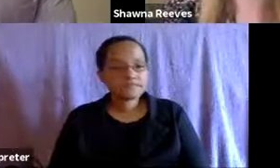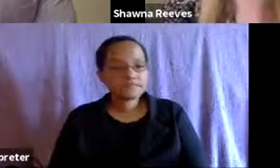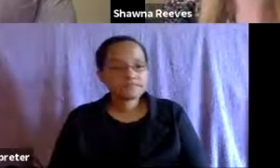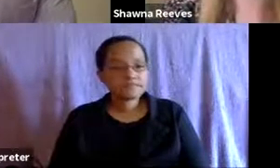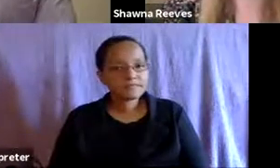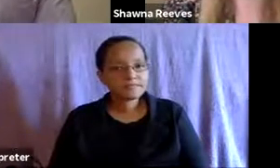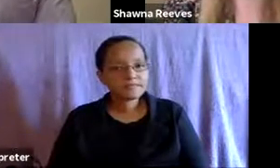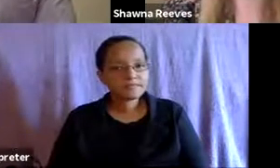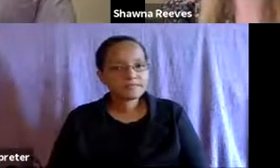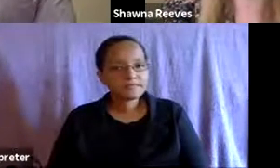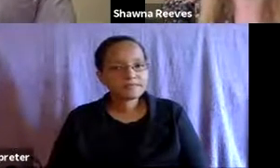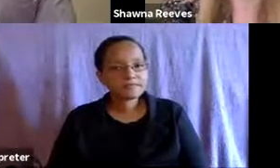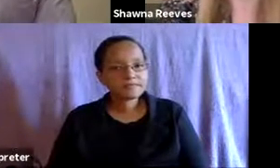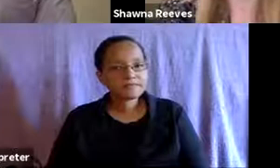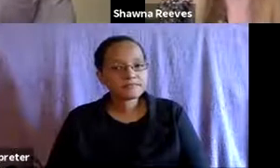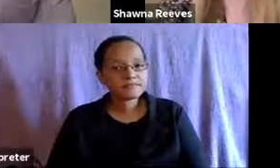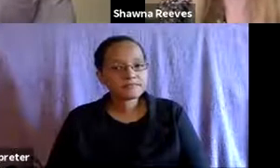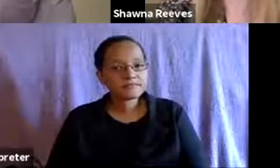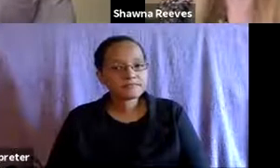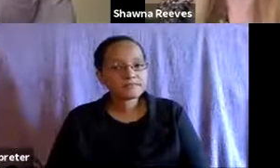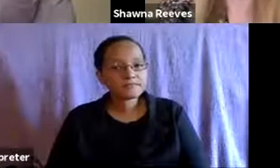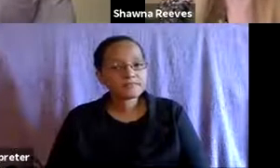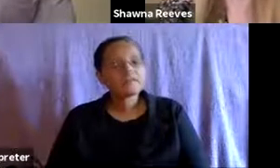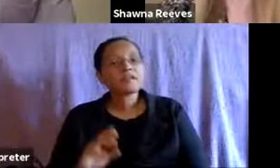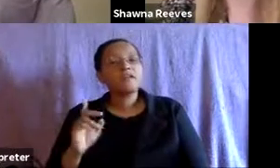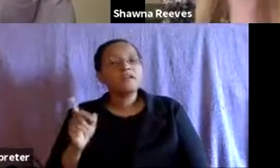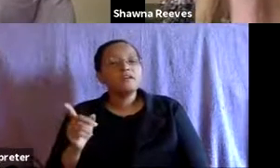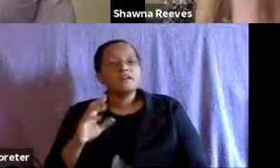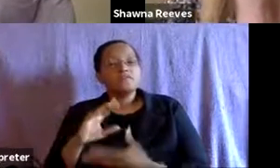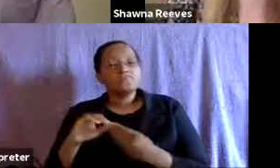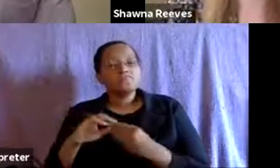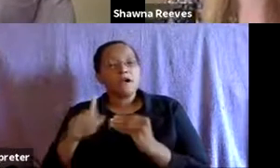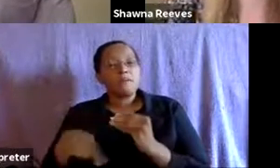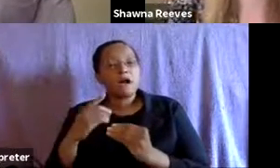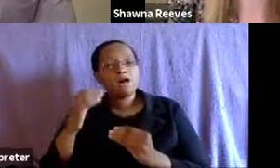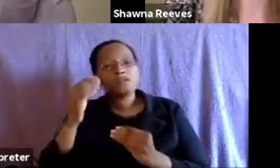neglect, we're focusing on poor discharge planning, which comes along with the facility.